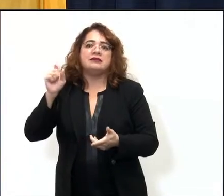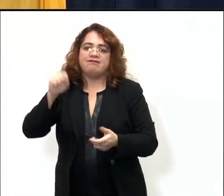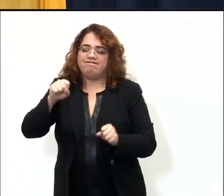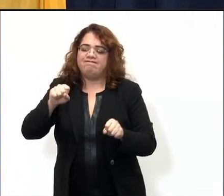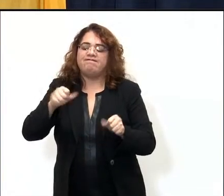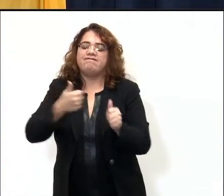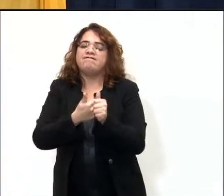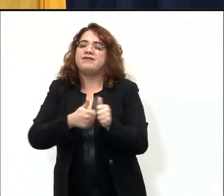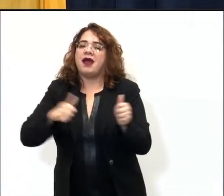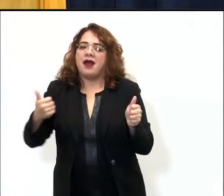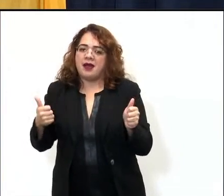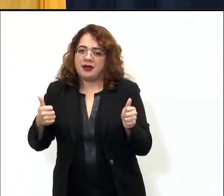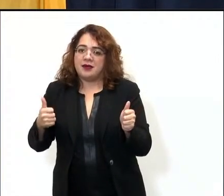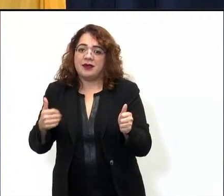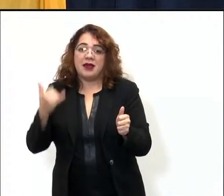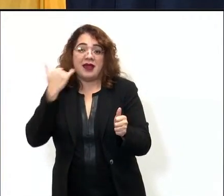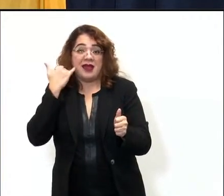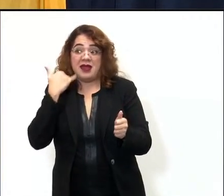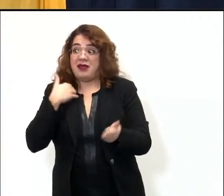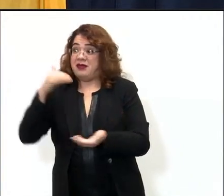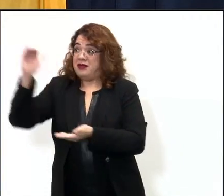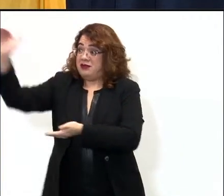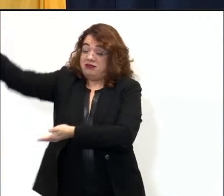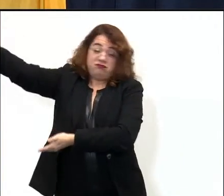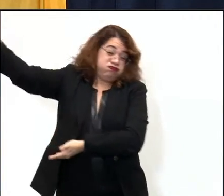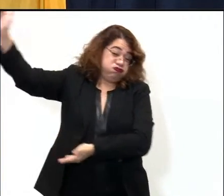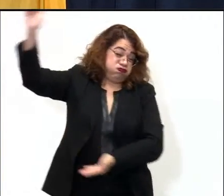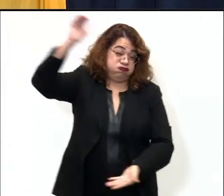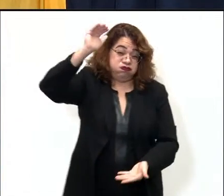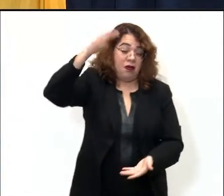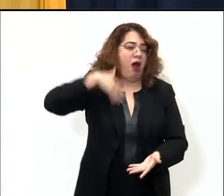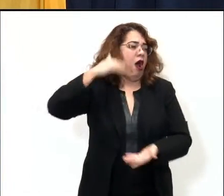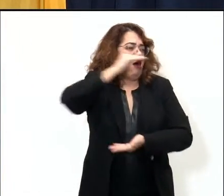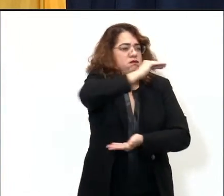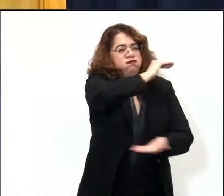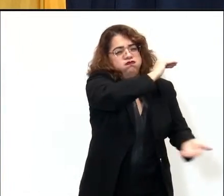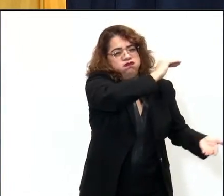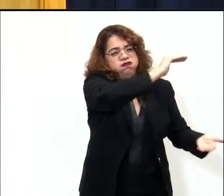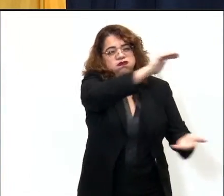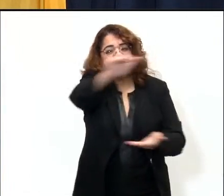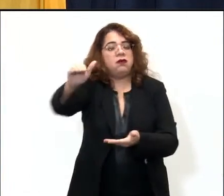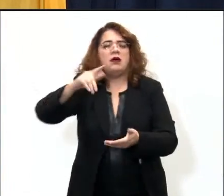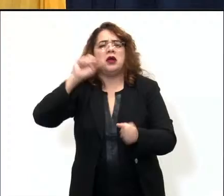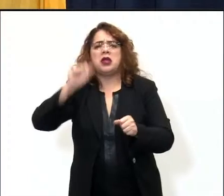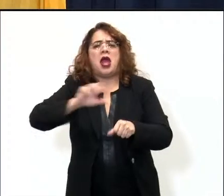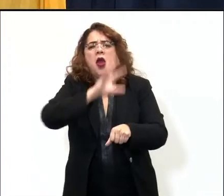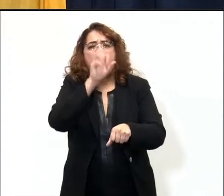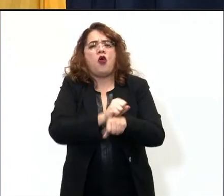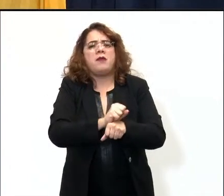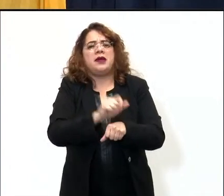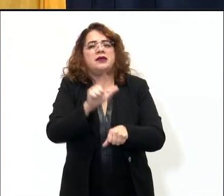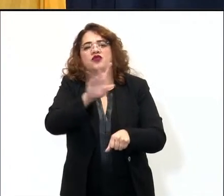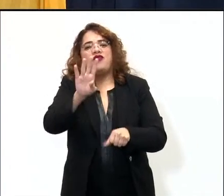had all our vaccines, now we would be vaccinating 24 hours a day.